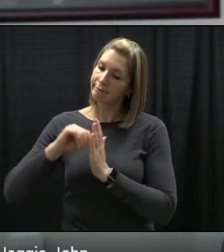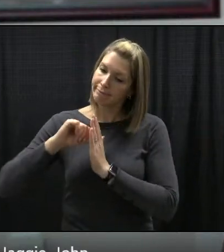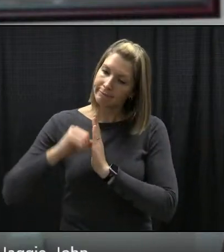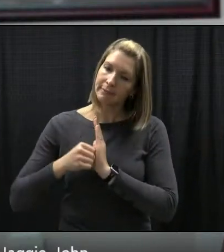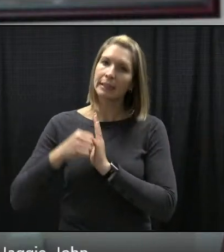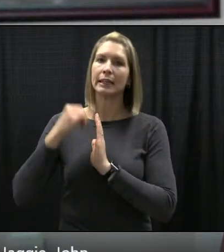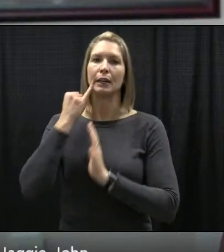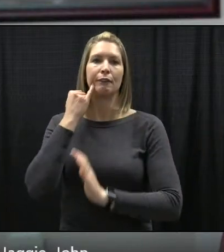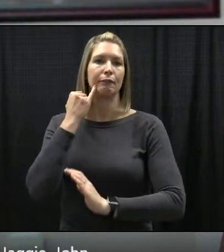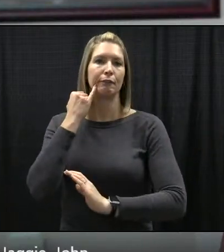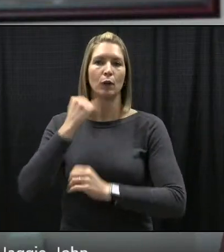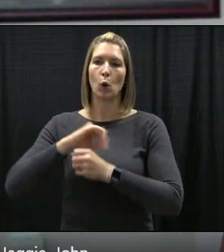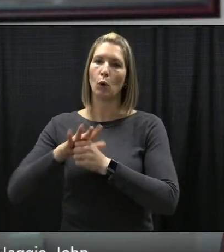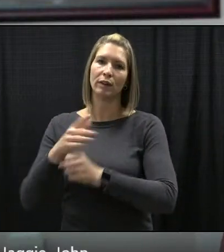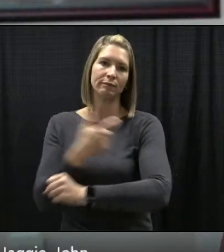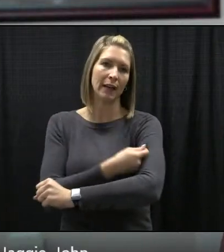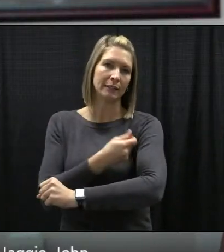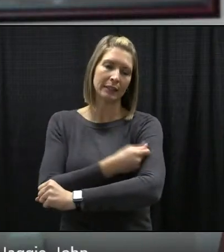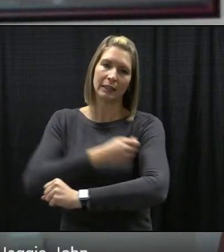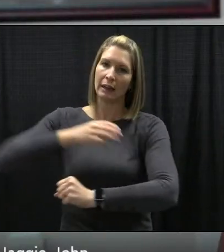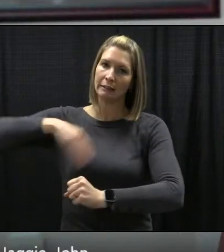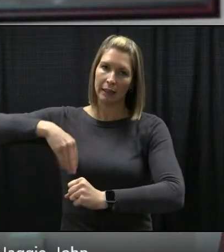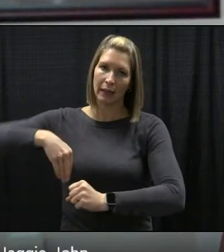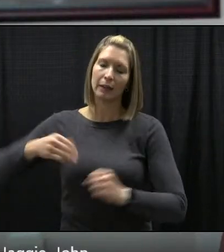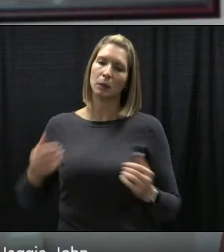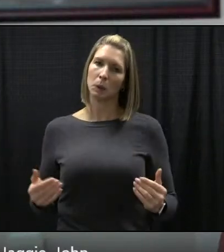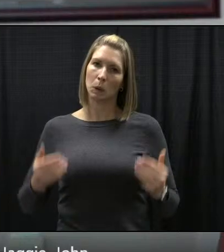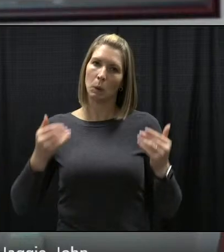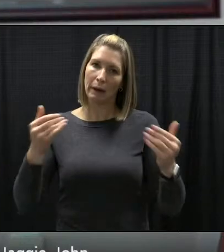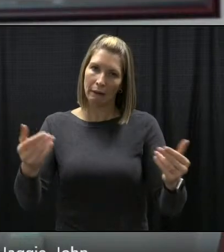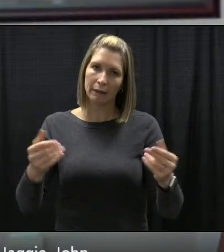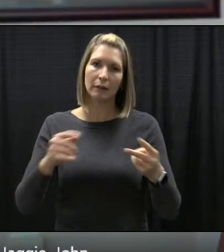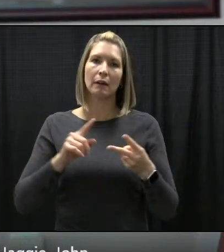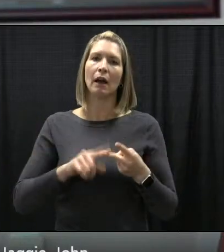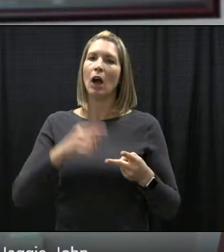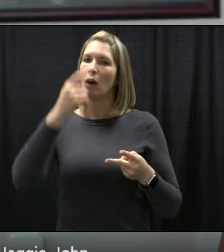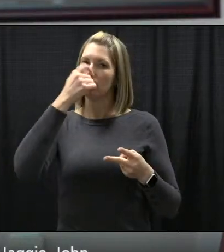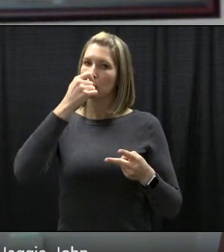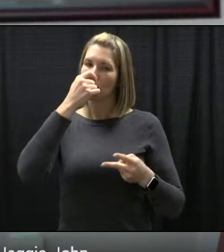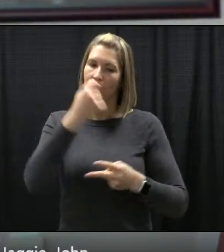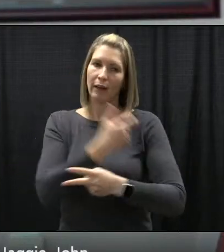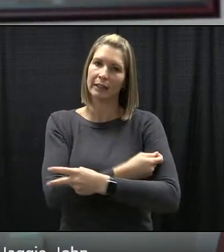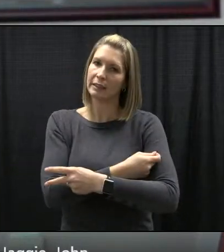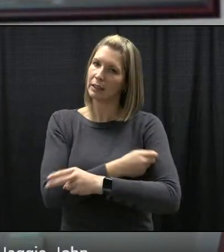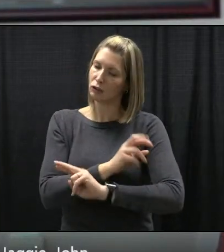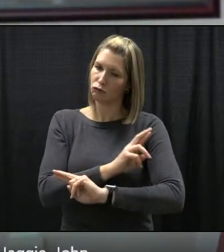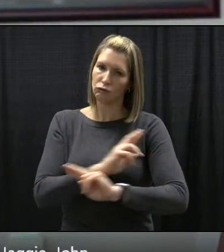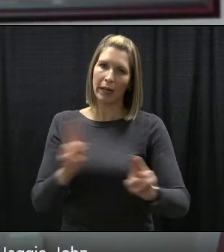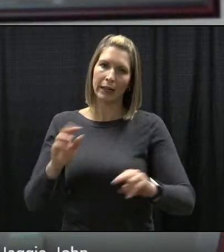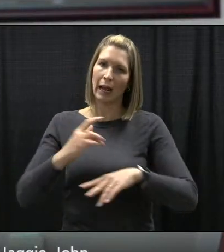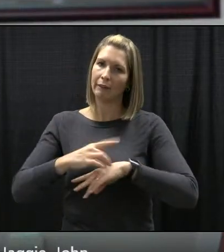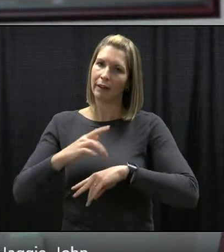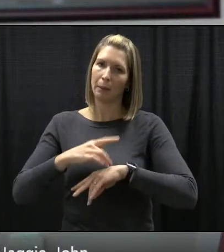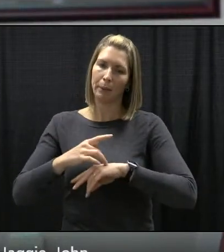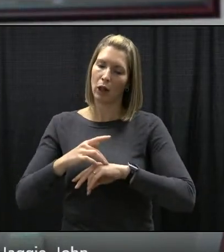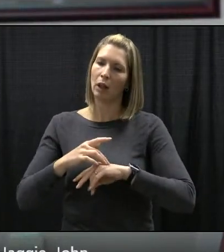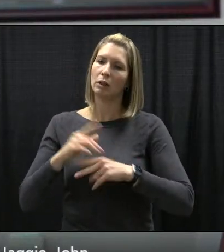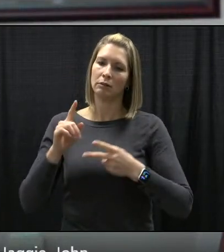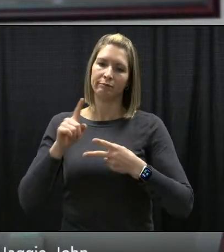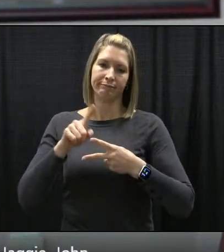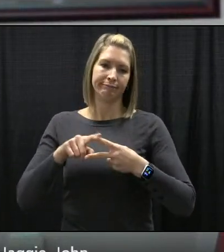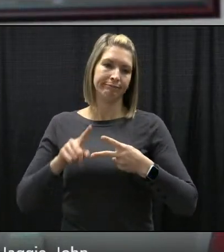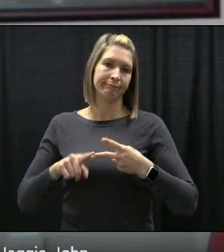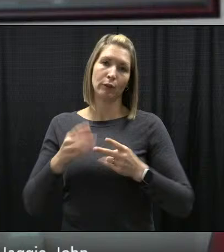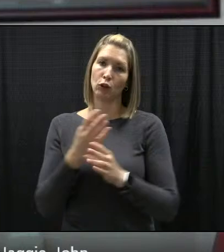it. And the flu shots are out there, and you can go, and there's no charge for a flu shot anywhere in this province.